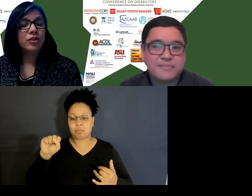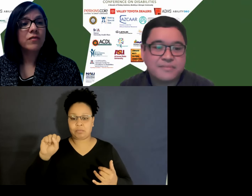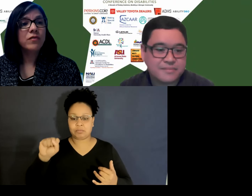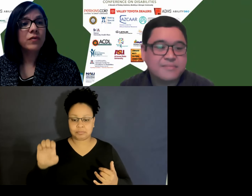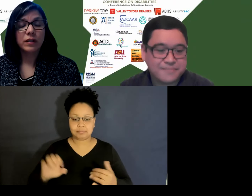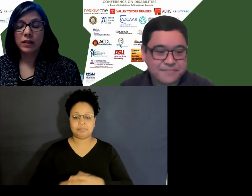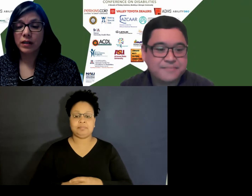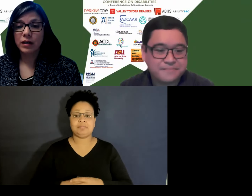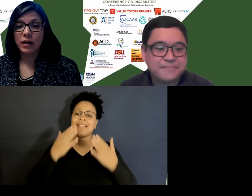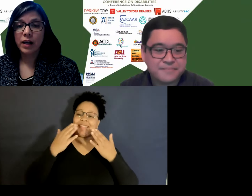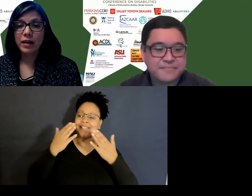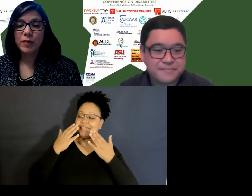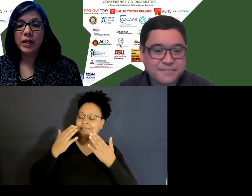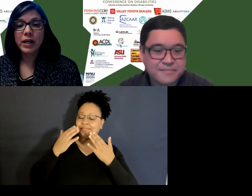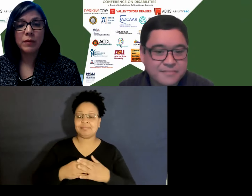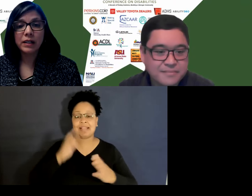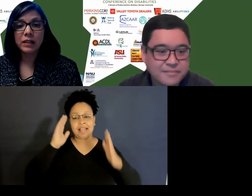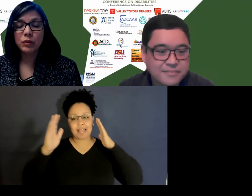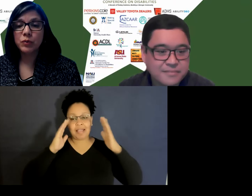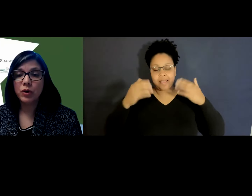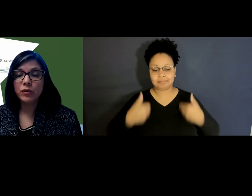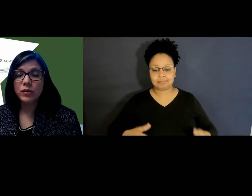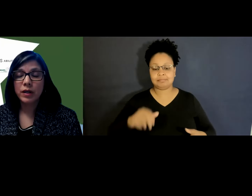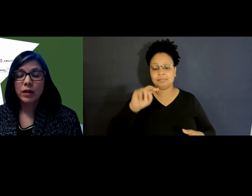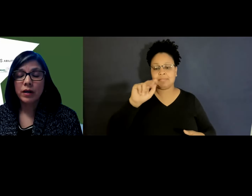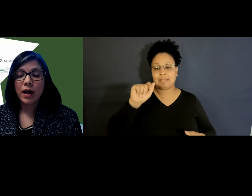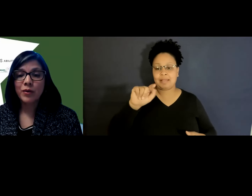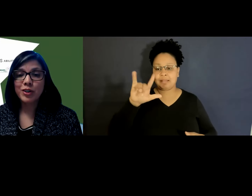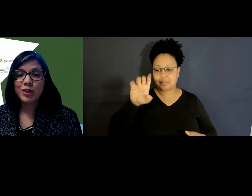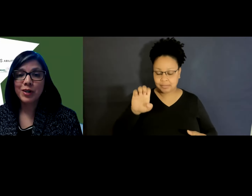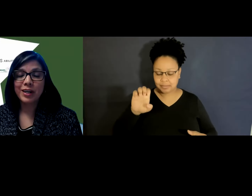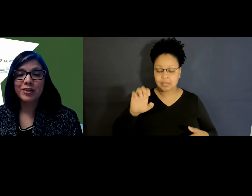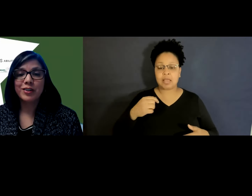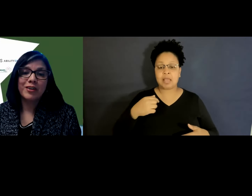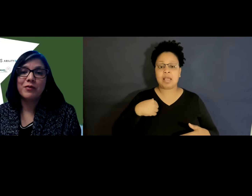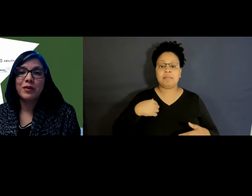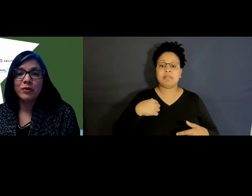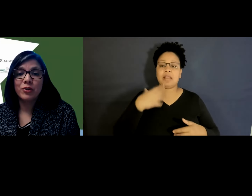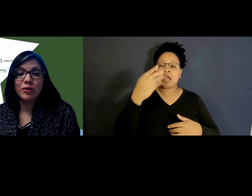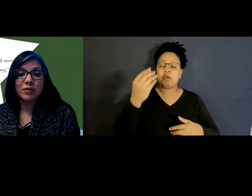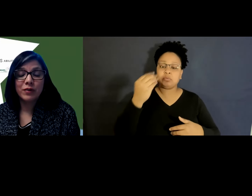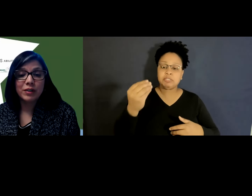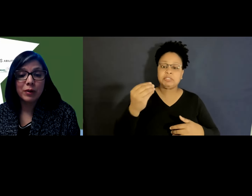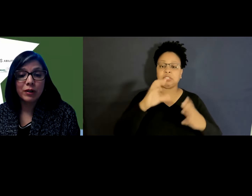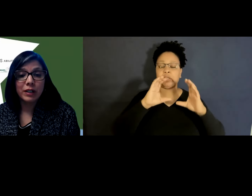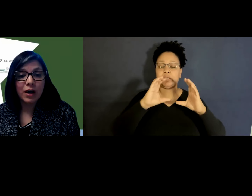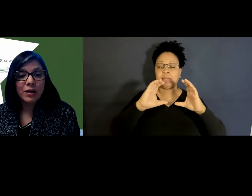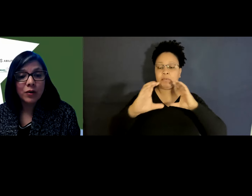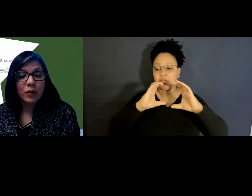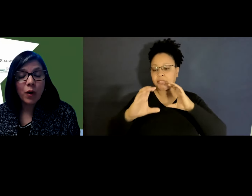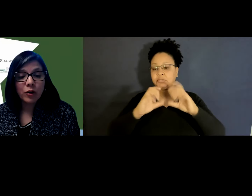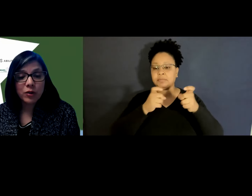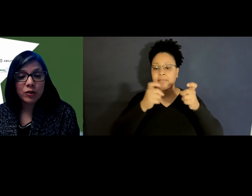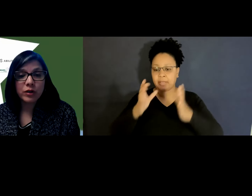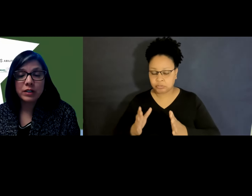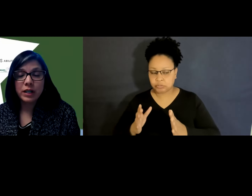Thanks, Jeff. Hi, everybody. I'm Natalie Luna Rose, Outreach and Communications Manager for the Arizona Center for Disability Law. I